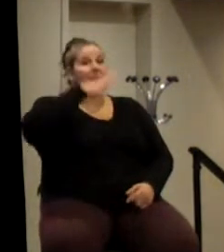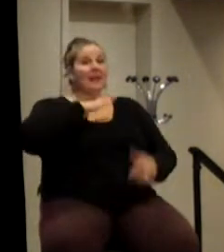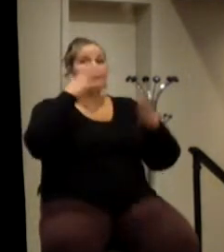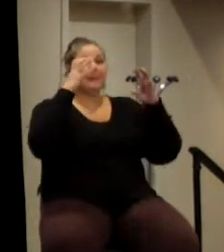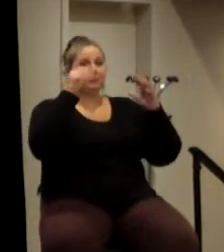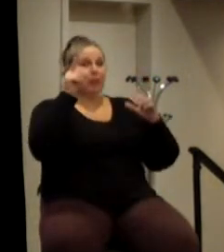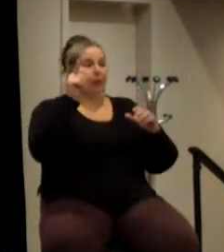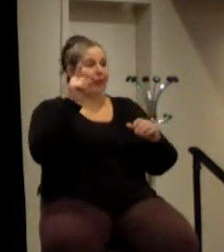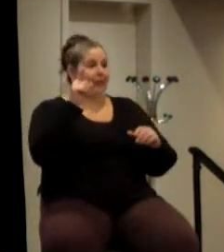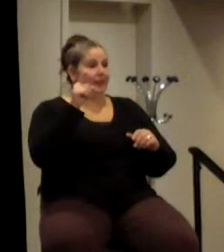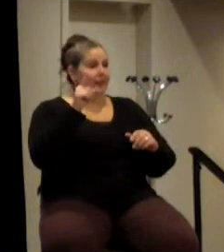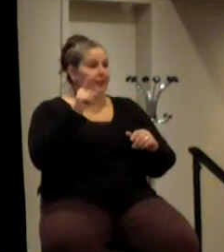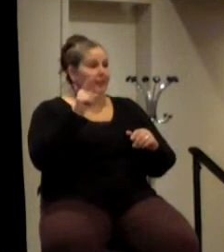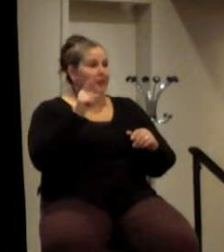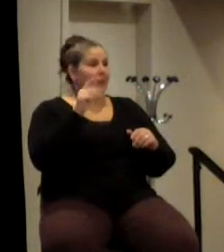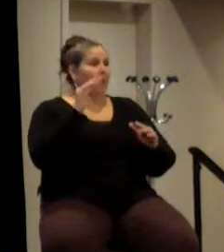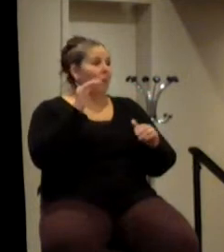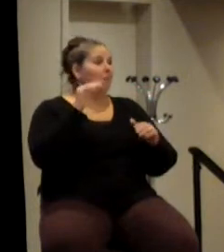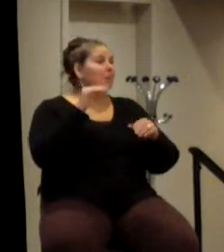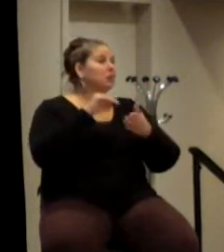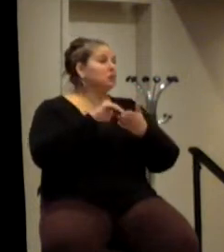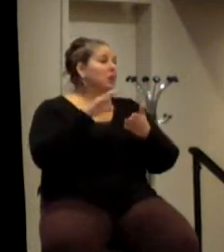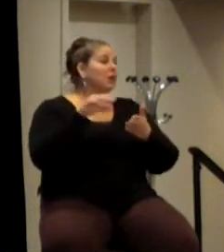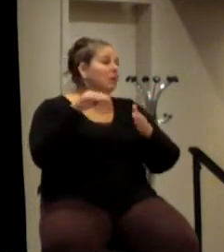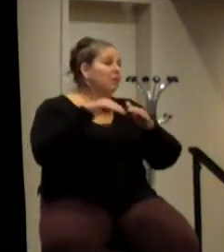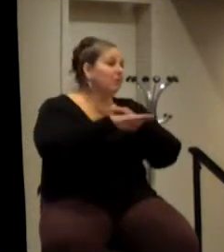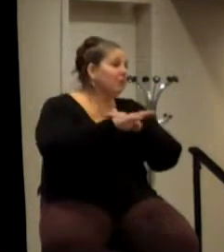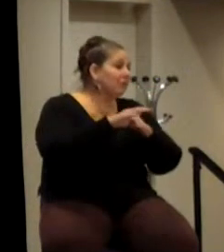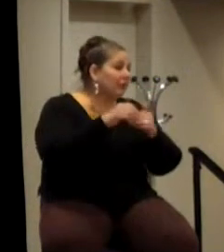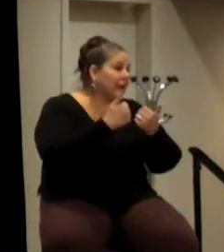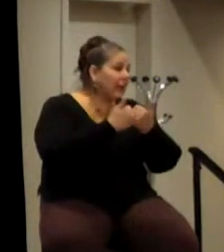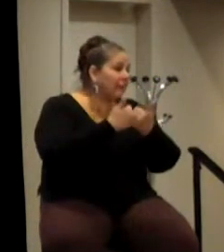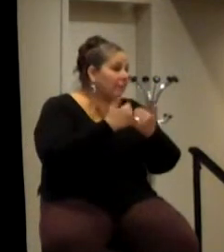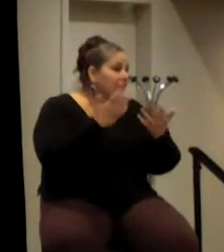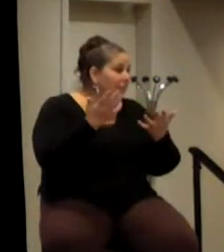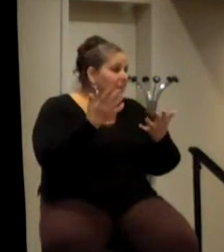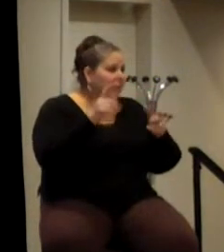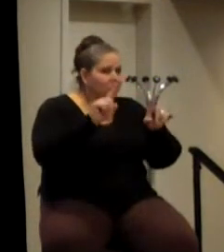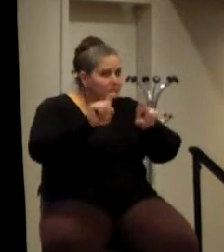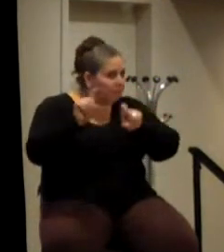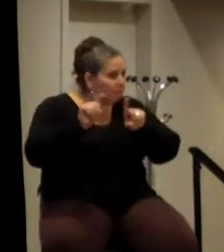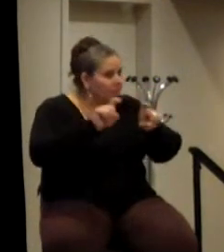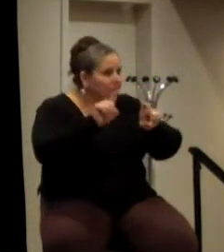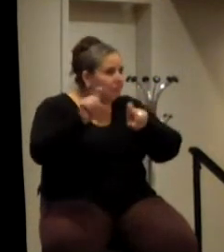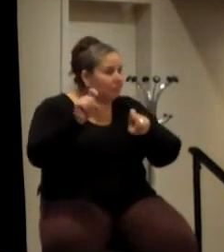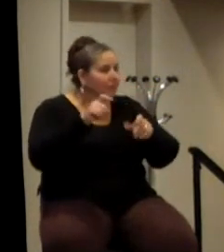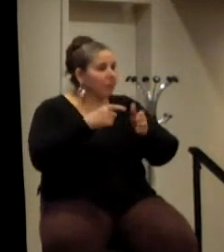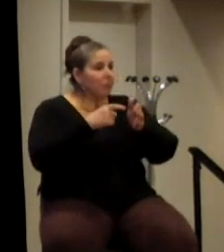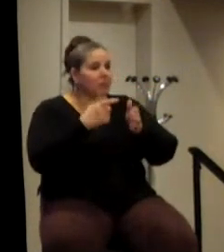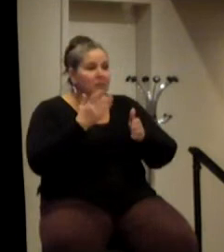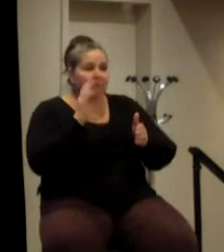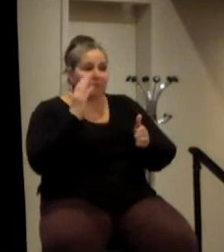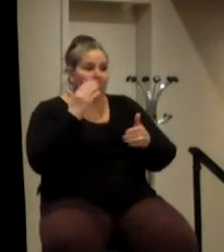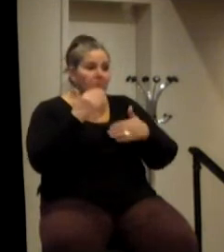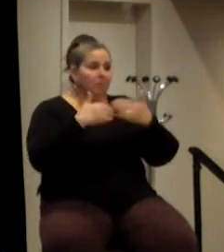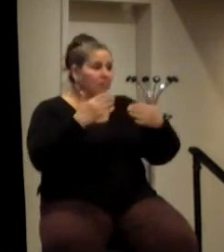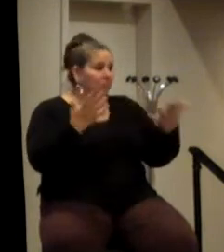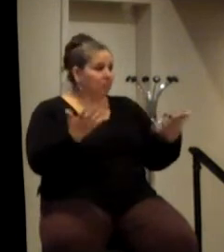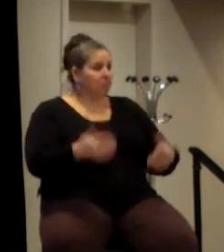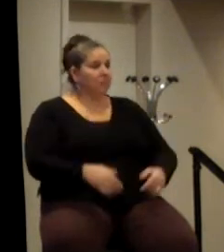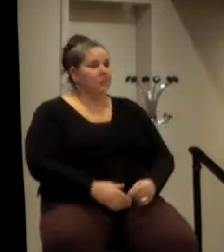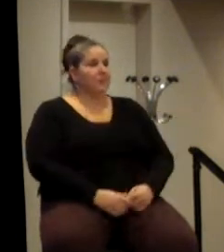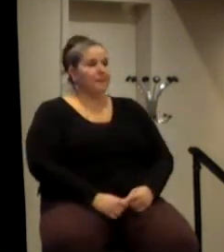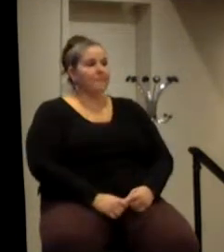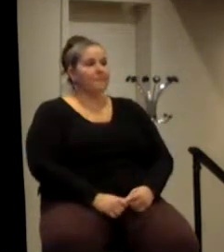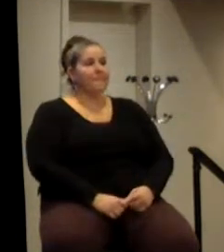get students into that game. They can do the testing and meet that requirement. Um, all of my conversations have been that the